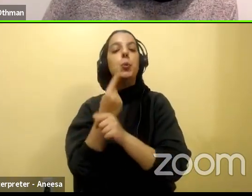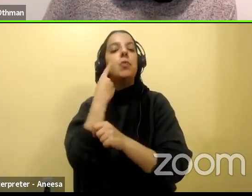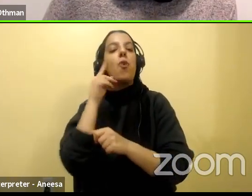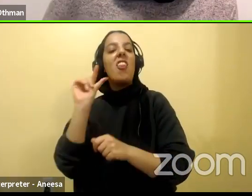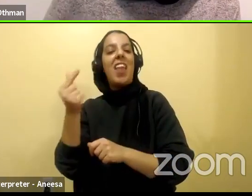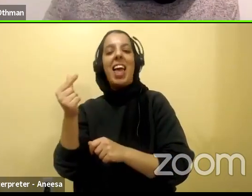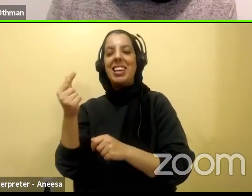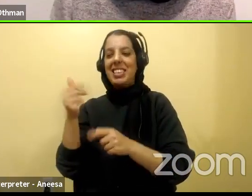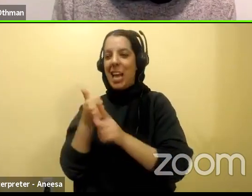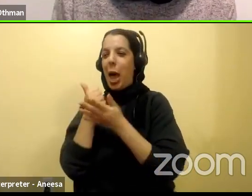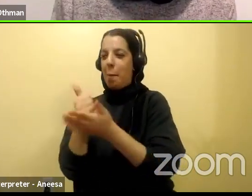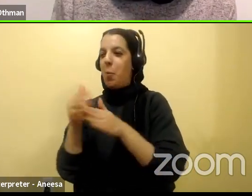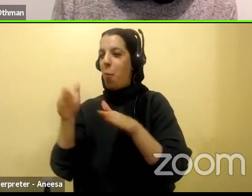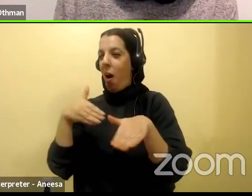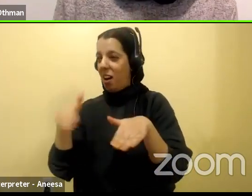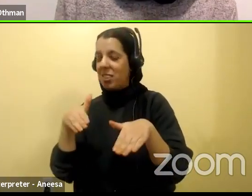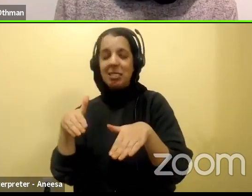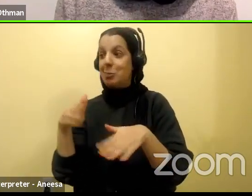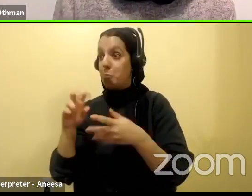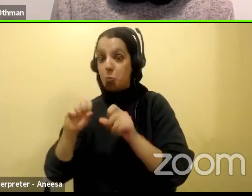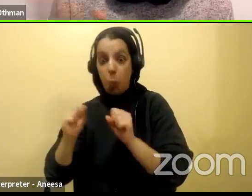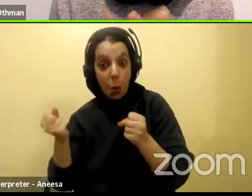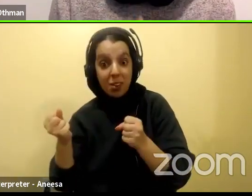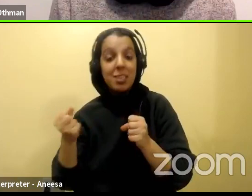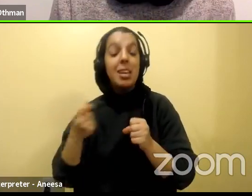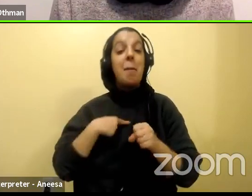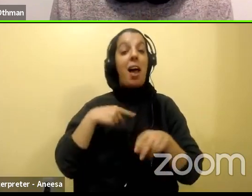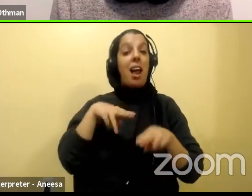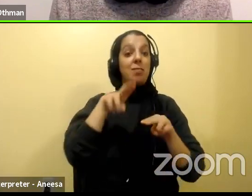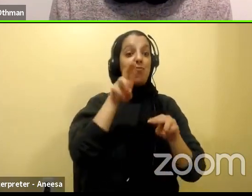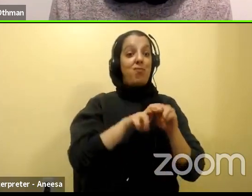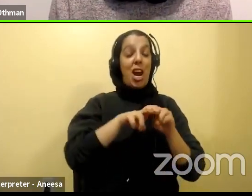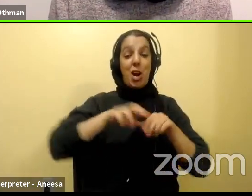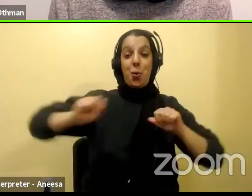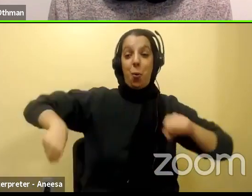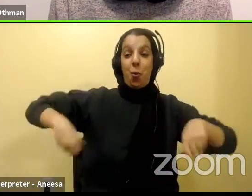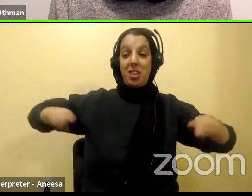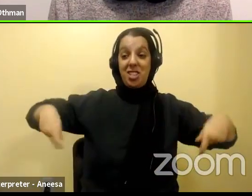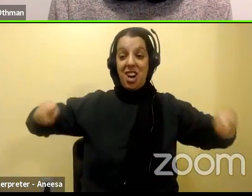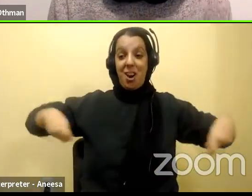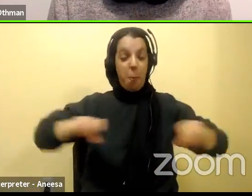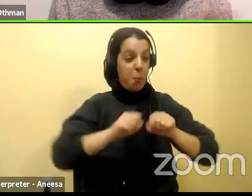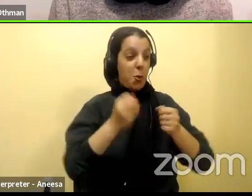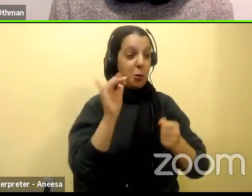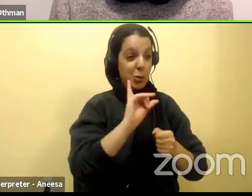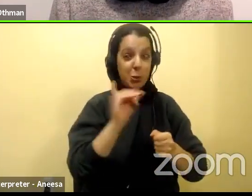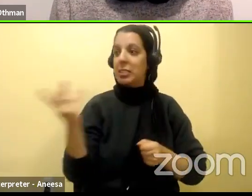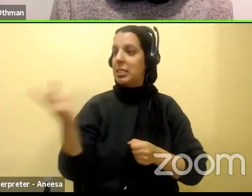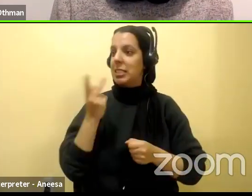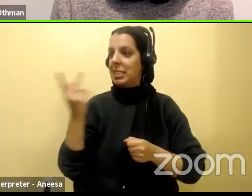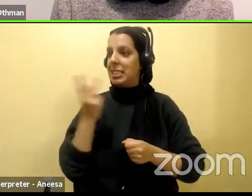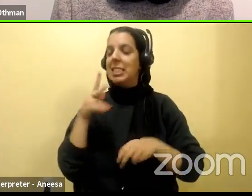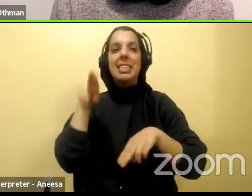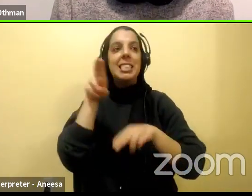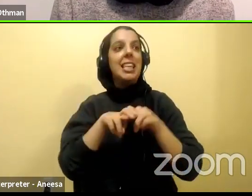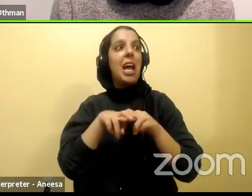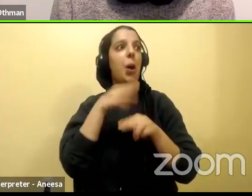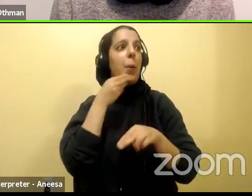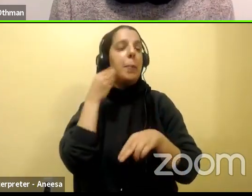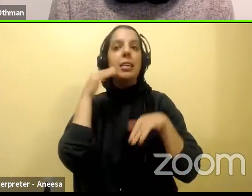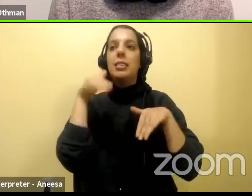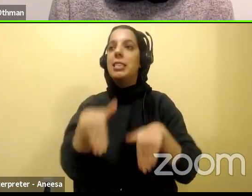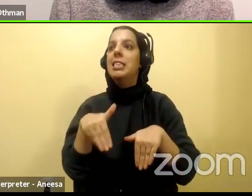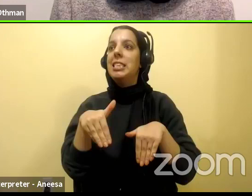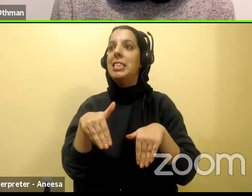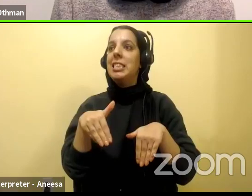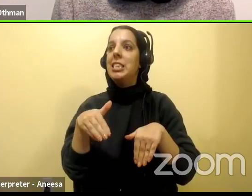broken, and my chair was also broken. So we sat in our house for 6 months without any of our adaptive devices and with